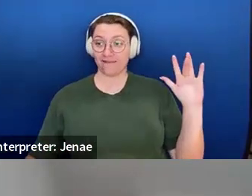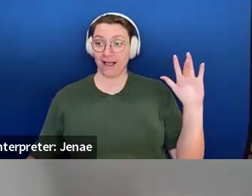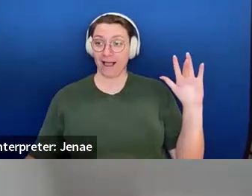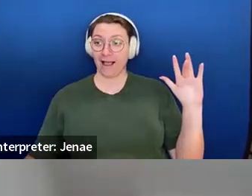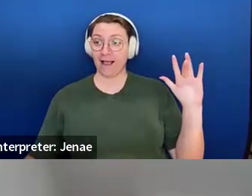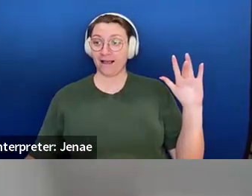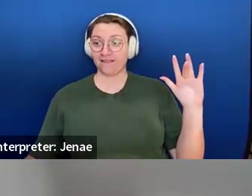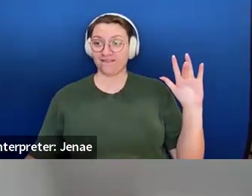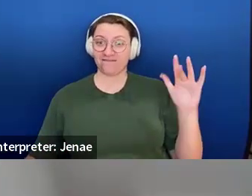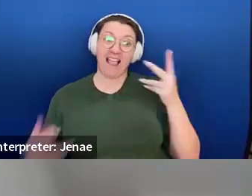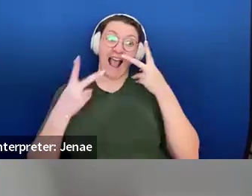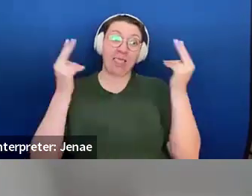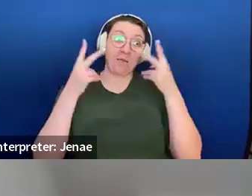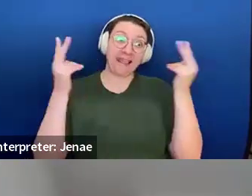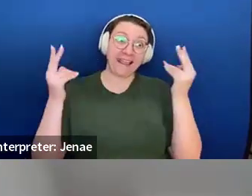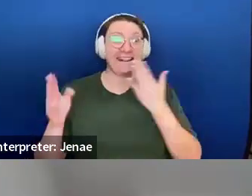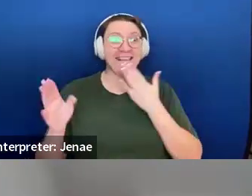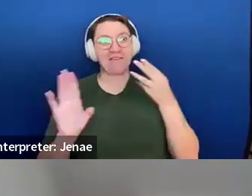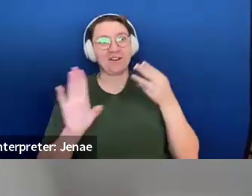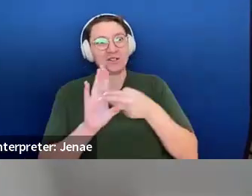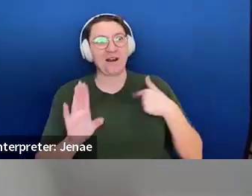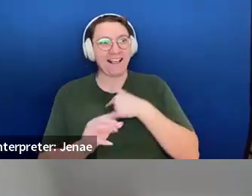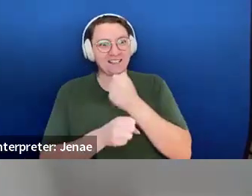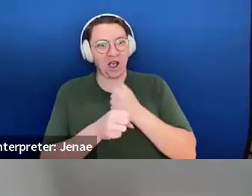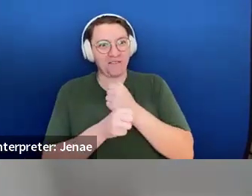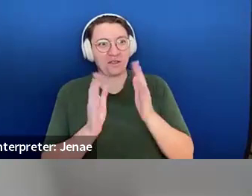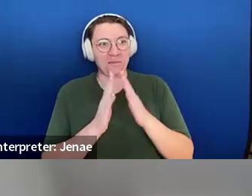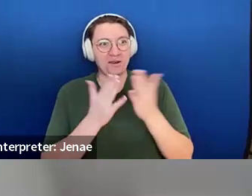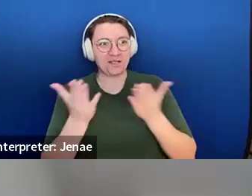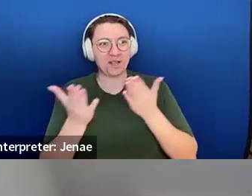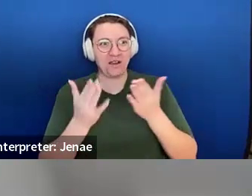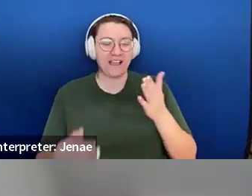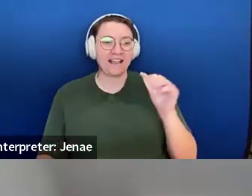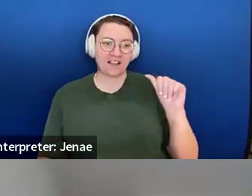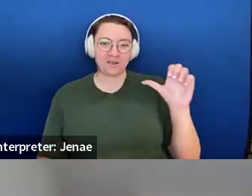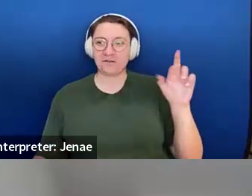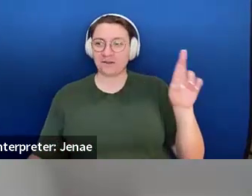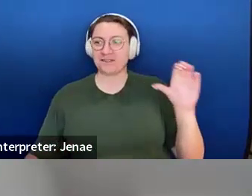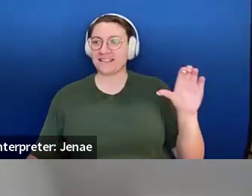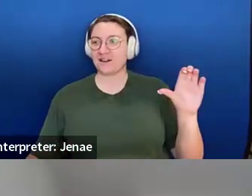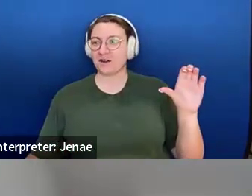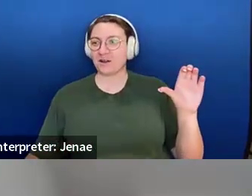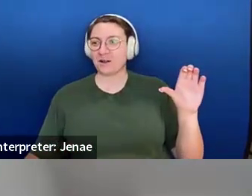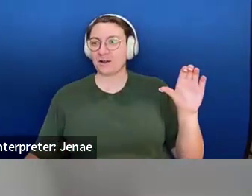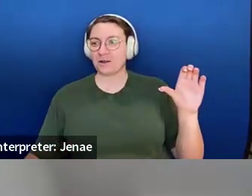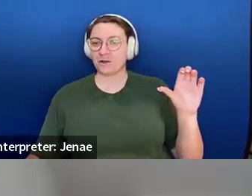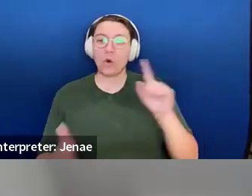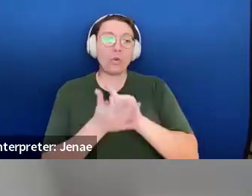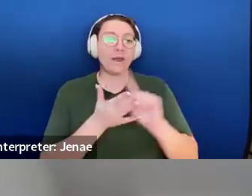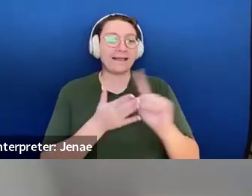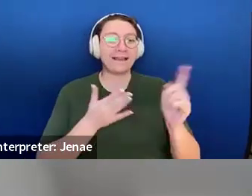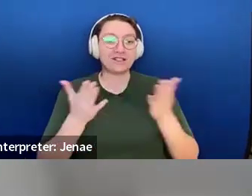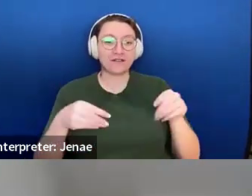is Halloween. Thank you for joining us at Coffee with Community Services, Alta California Regional Center's weekly service provider